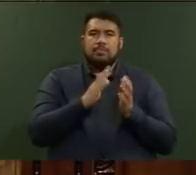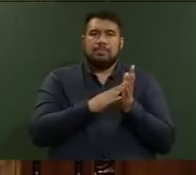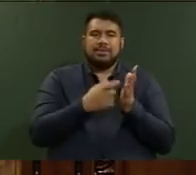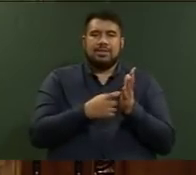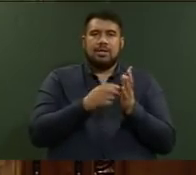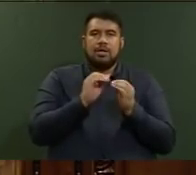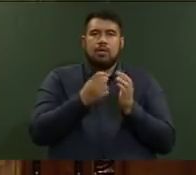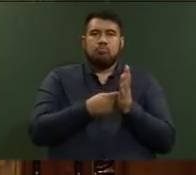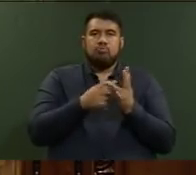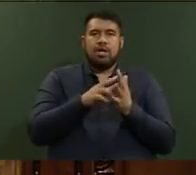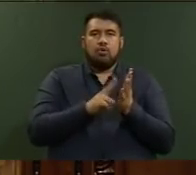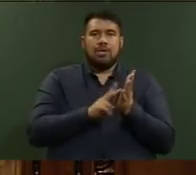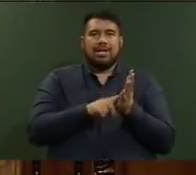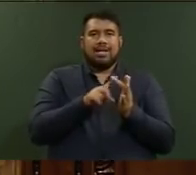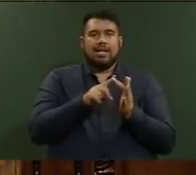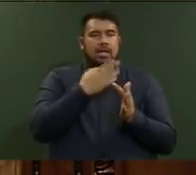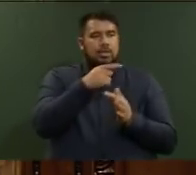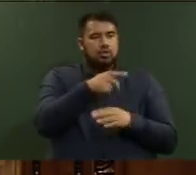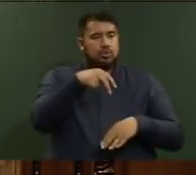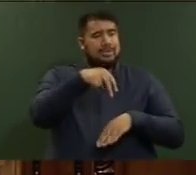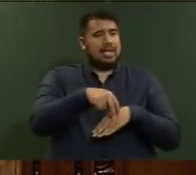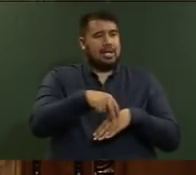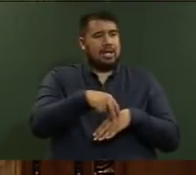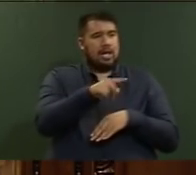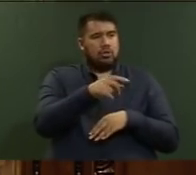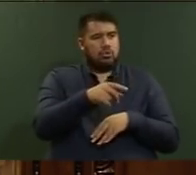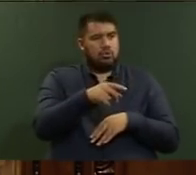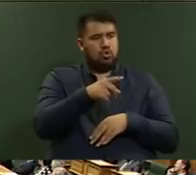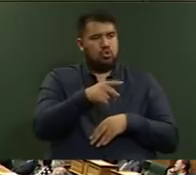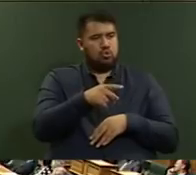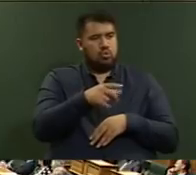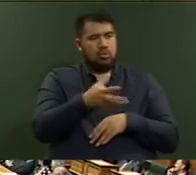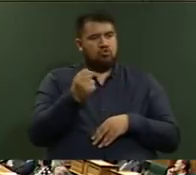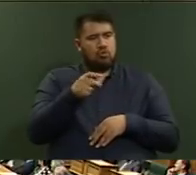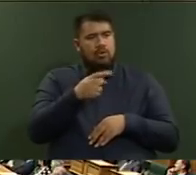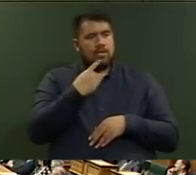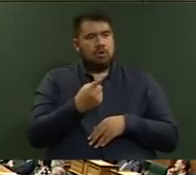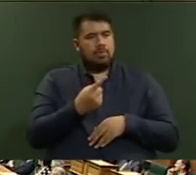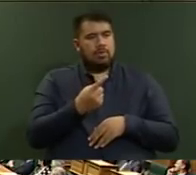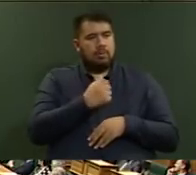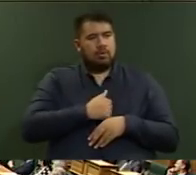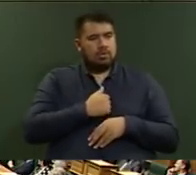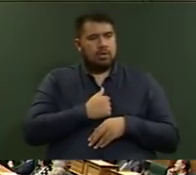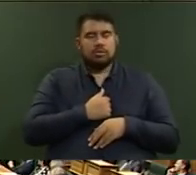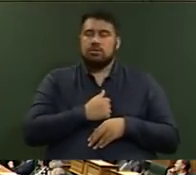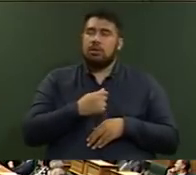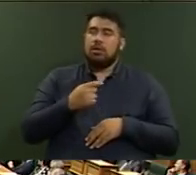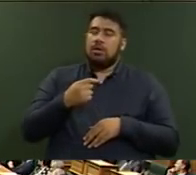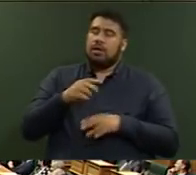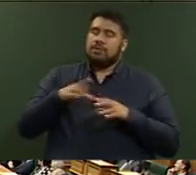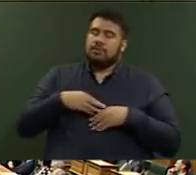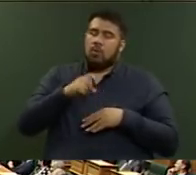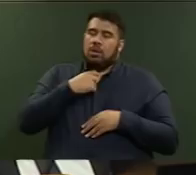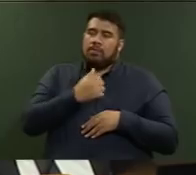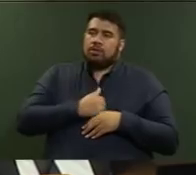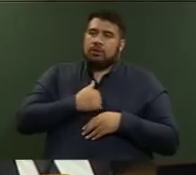stand, withdraw and apologise for his misuse of the point of order system. I withdraw and apologise. The Right Honourable Winston